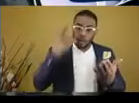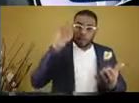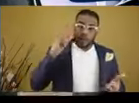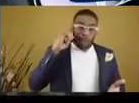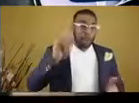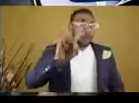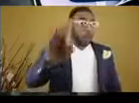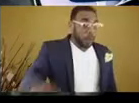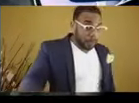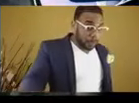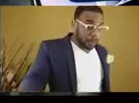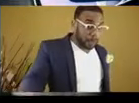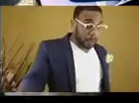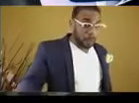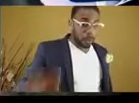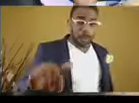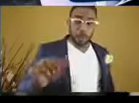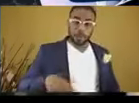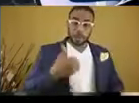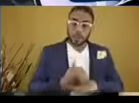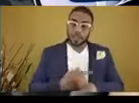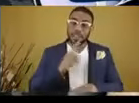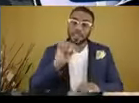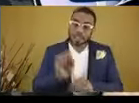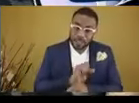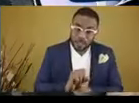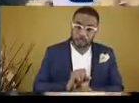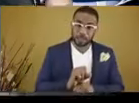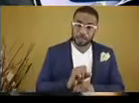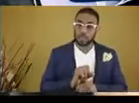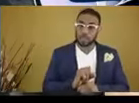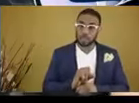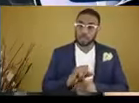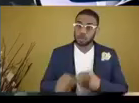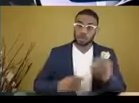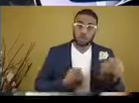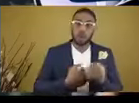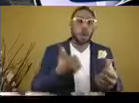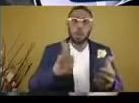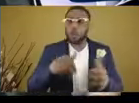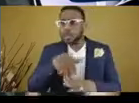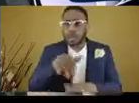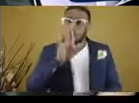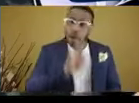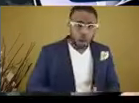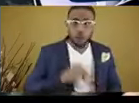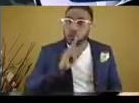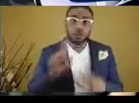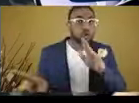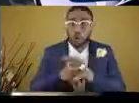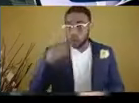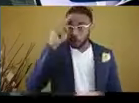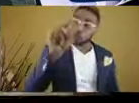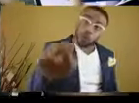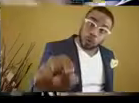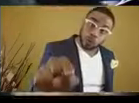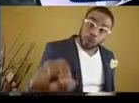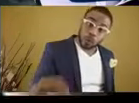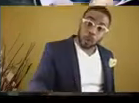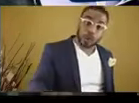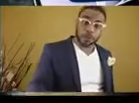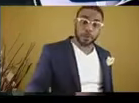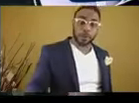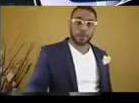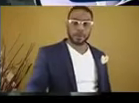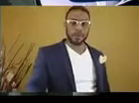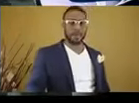question that we have to place literally with those that we support. Which side are you on? Because we showed up for you, right? It is